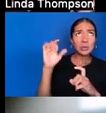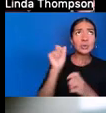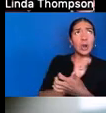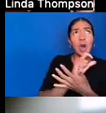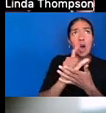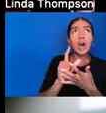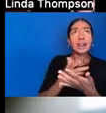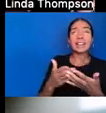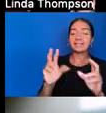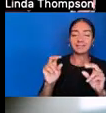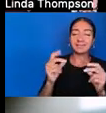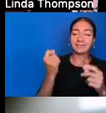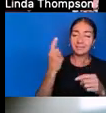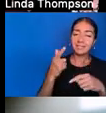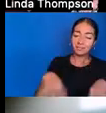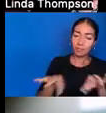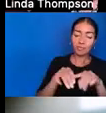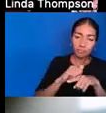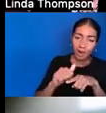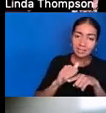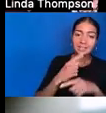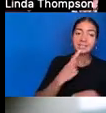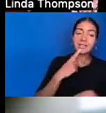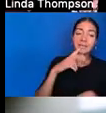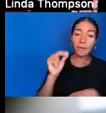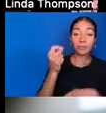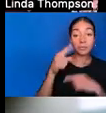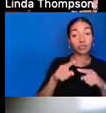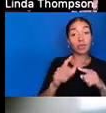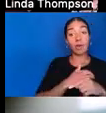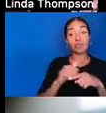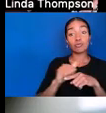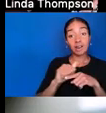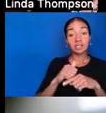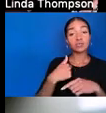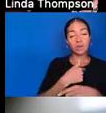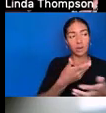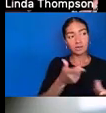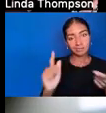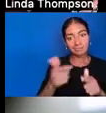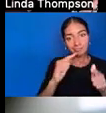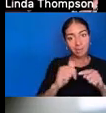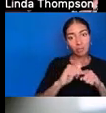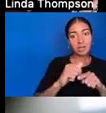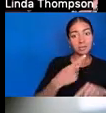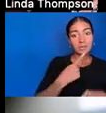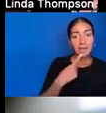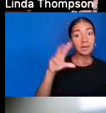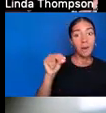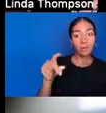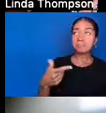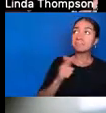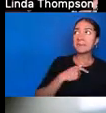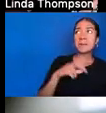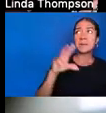learn, and you have to practice. And during our training, I would make people practice saying no, I don't want to.